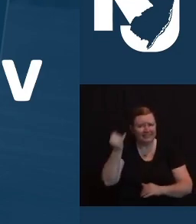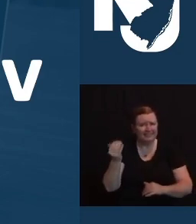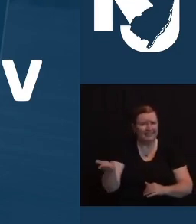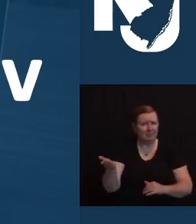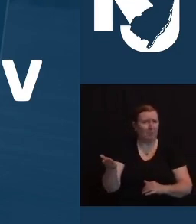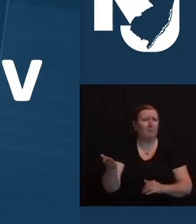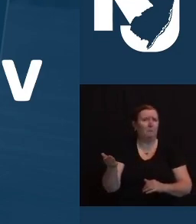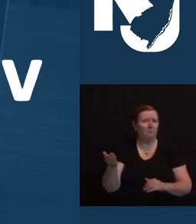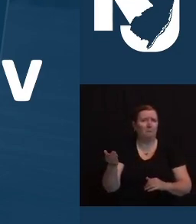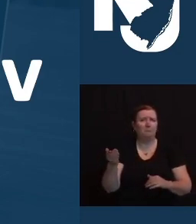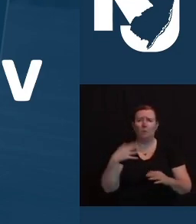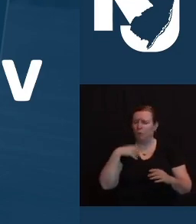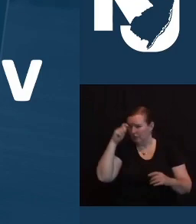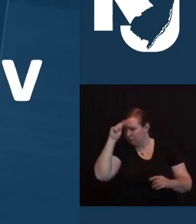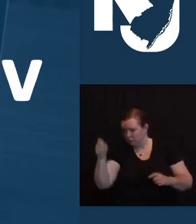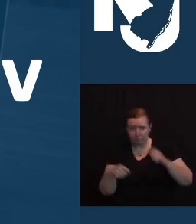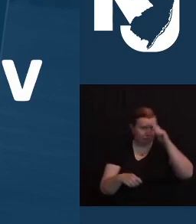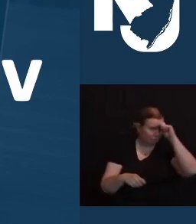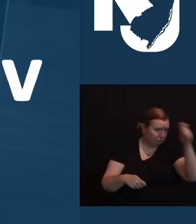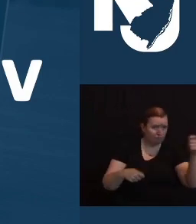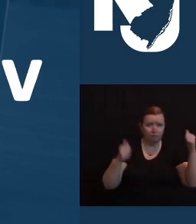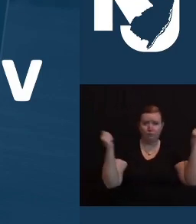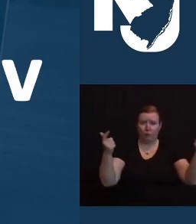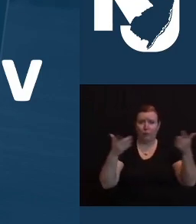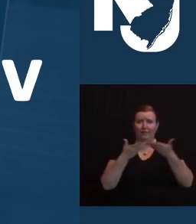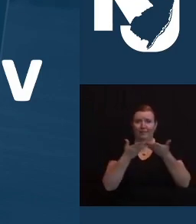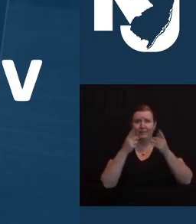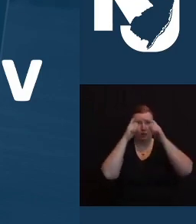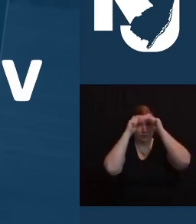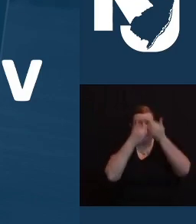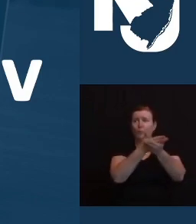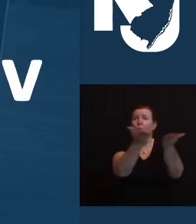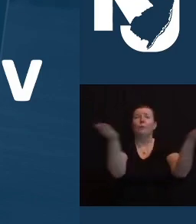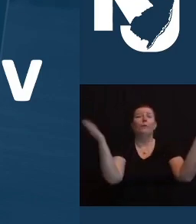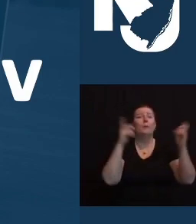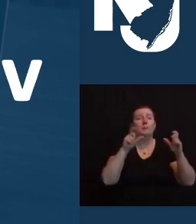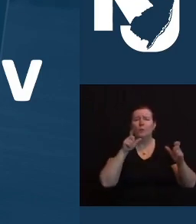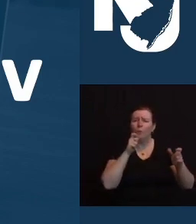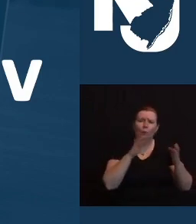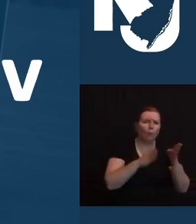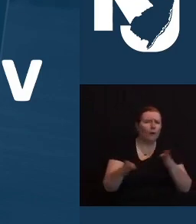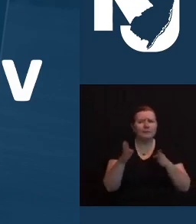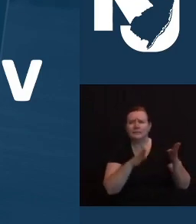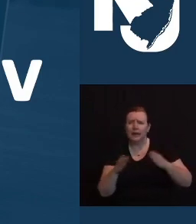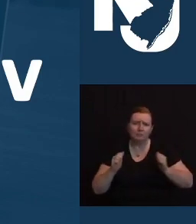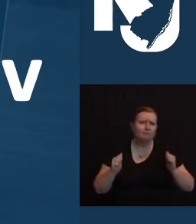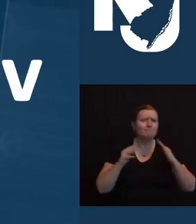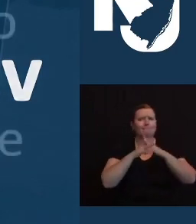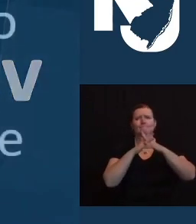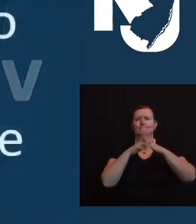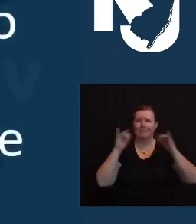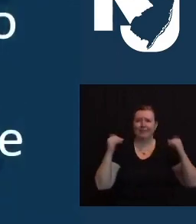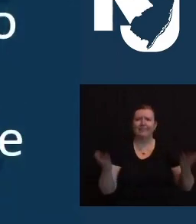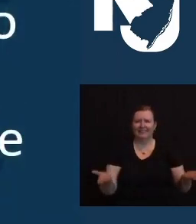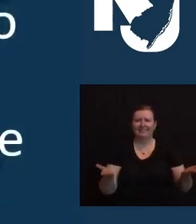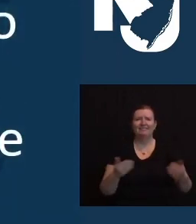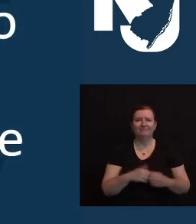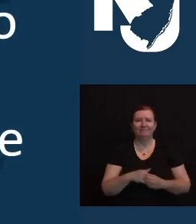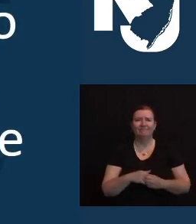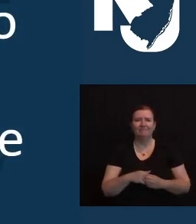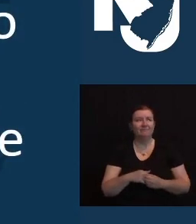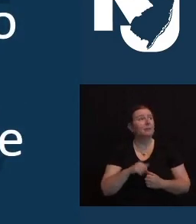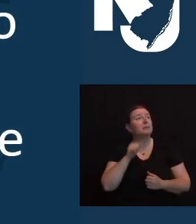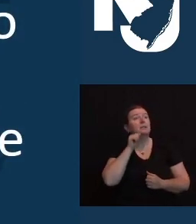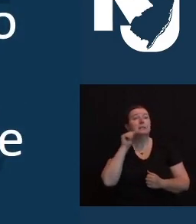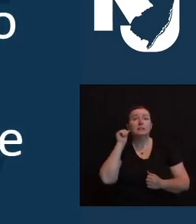to everybody, especially the organizers and the folks who came up with this. Switching gears again, yesterday we announced that through the New Jersey